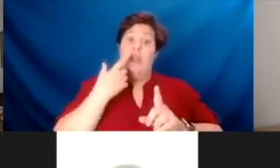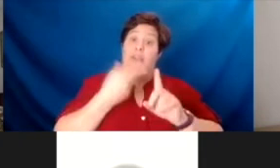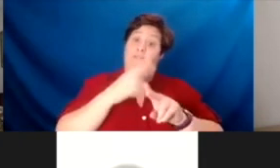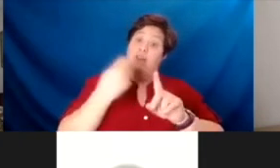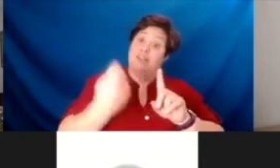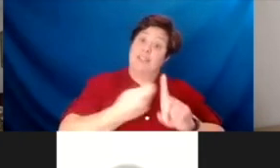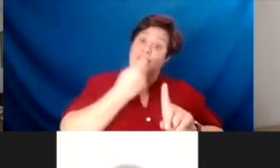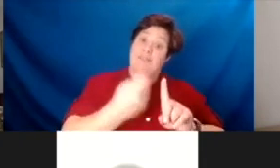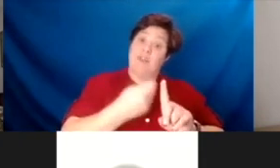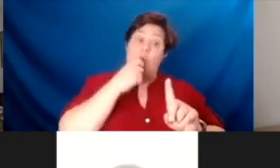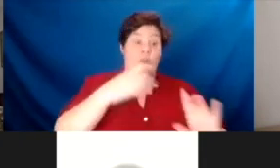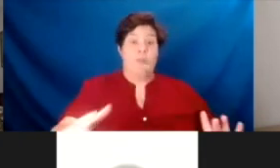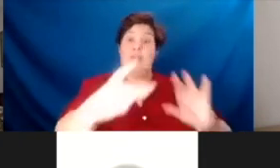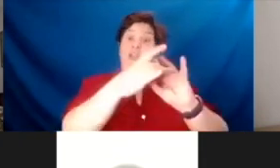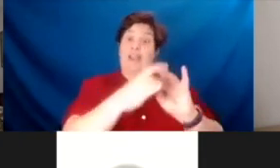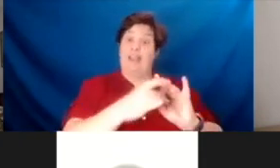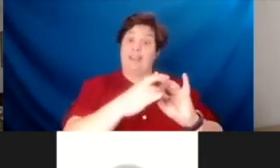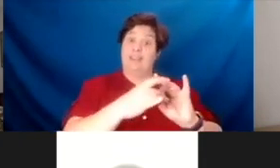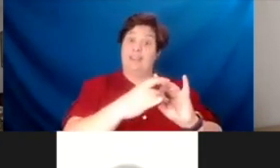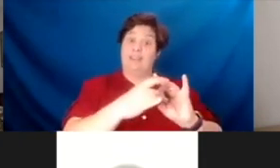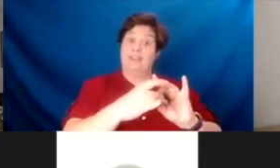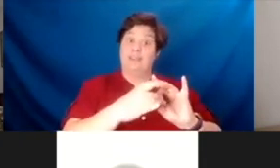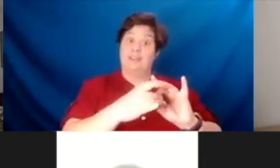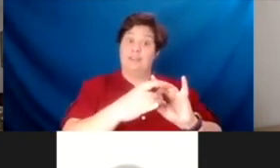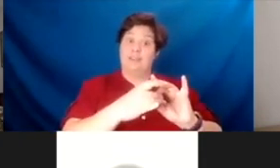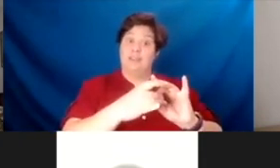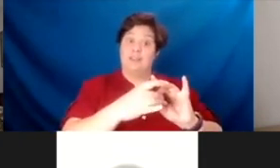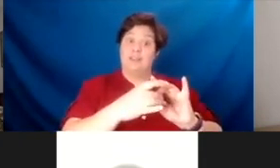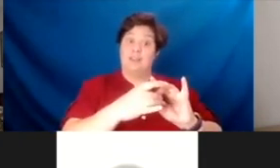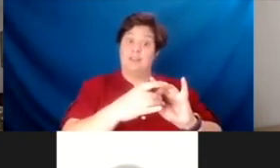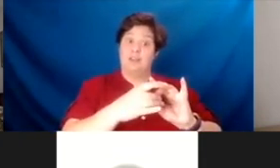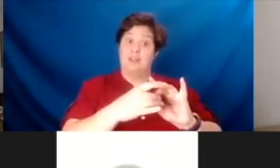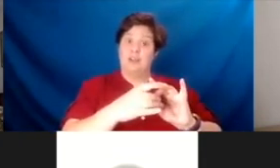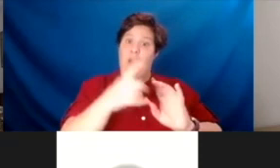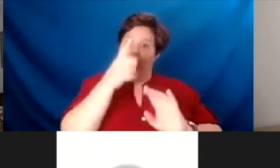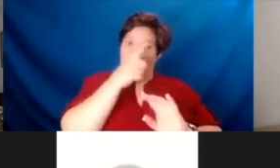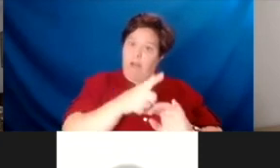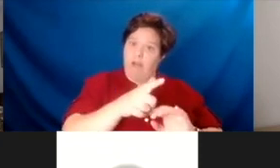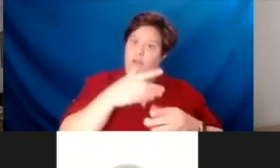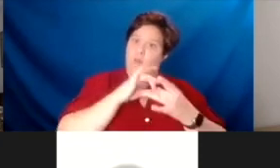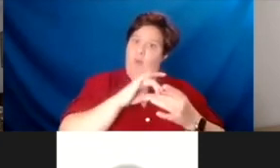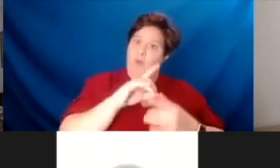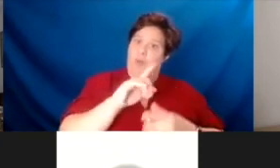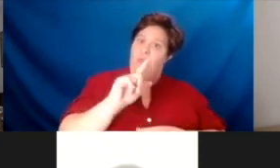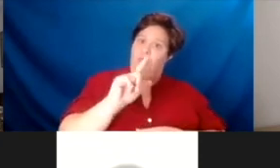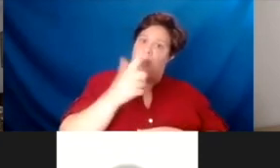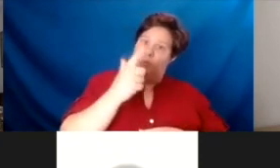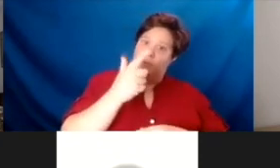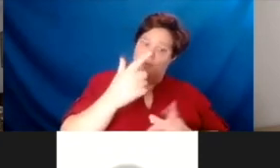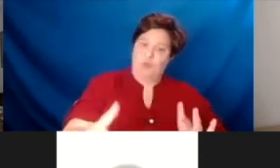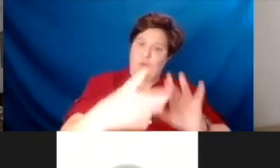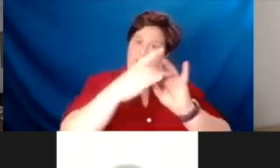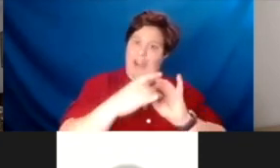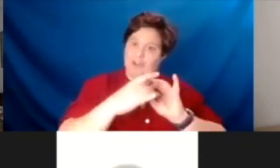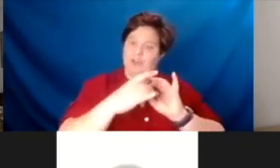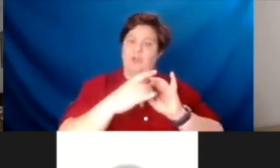link of having the you know, the privilege of working with Lewisham, having that relationship of connecting you to